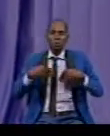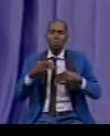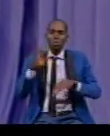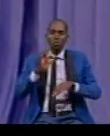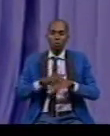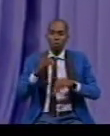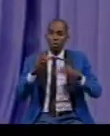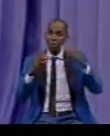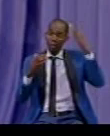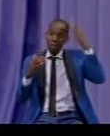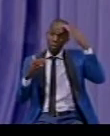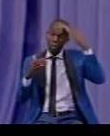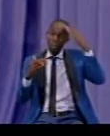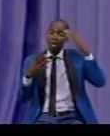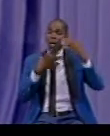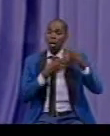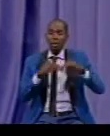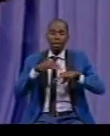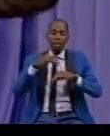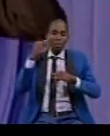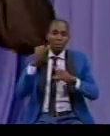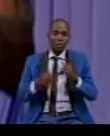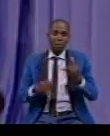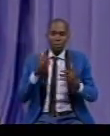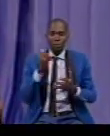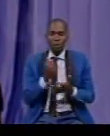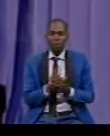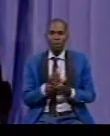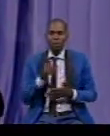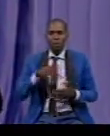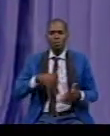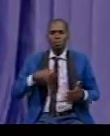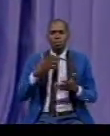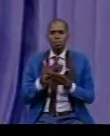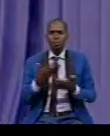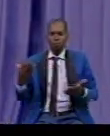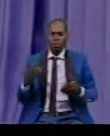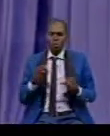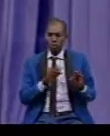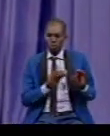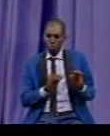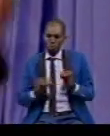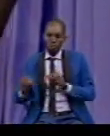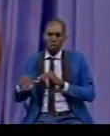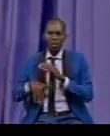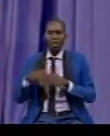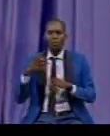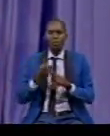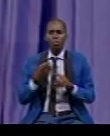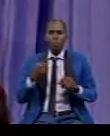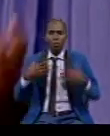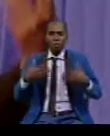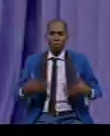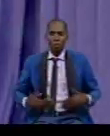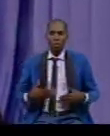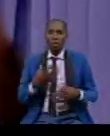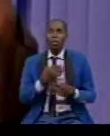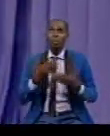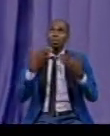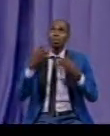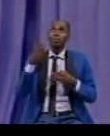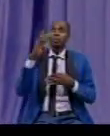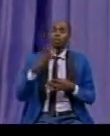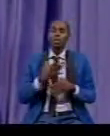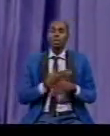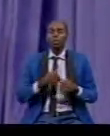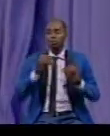believe in Christ, and you go back to Satan, to his enemy, you didn't really believe. That's no belief.